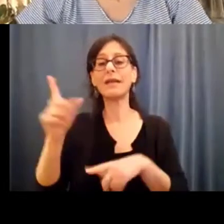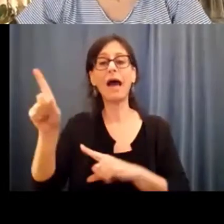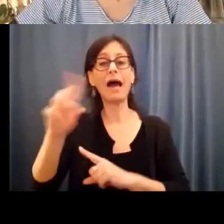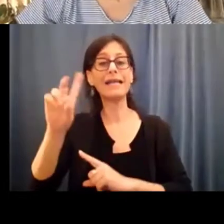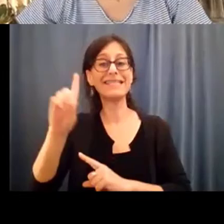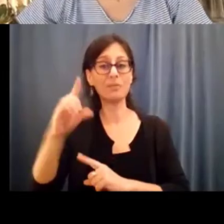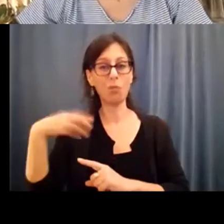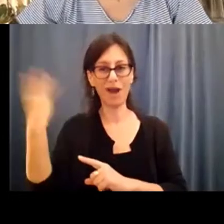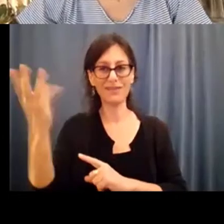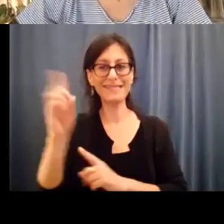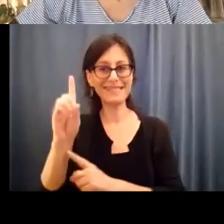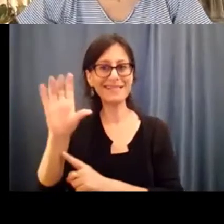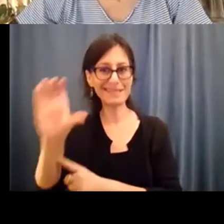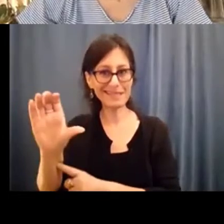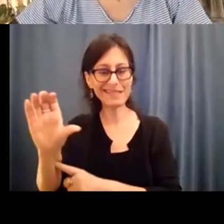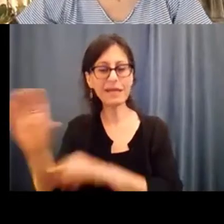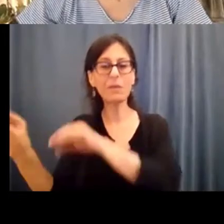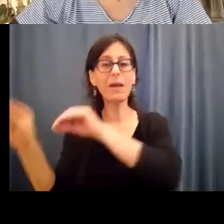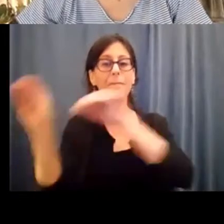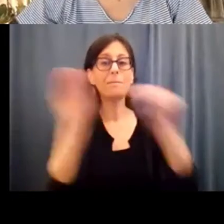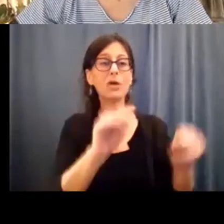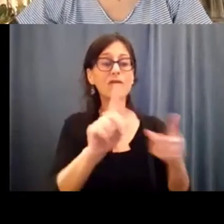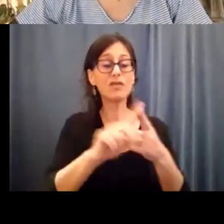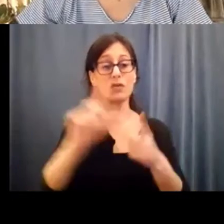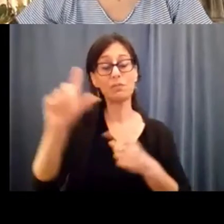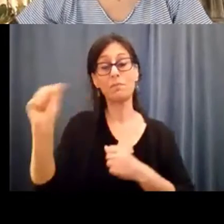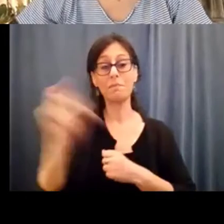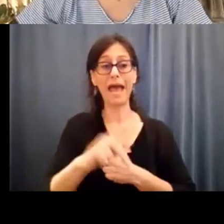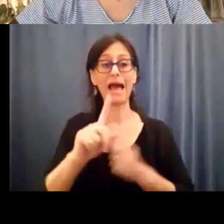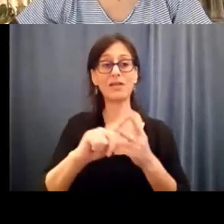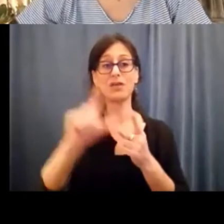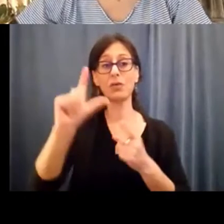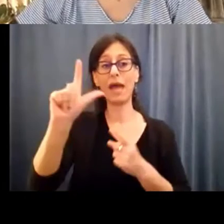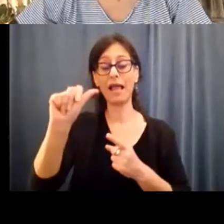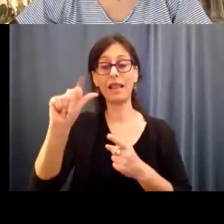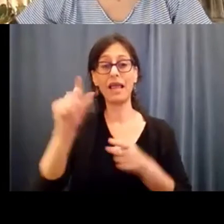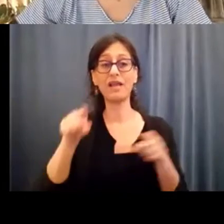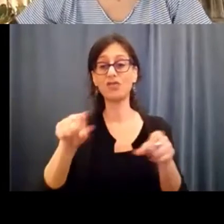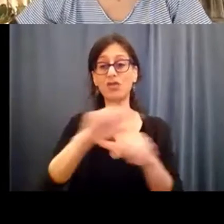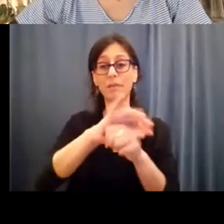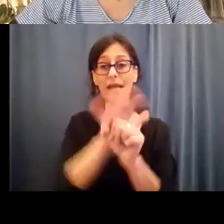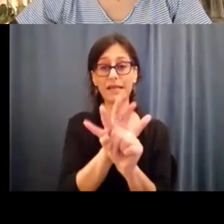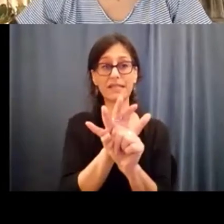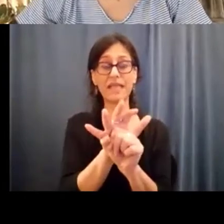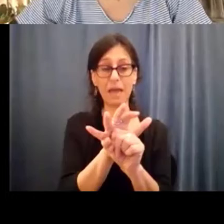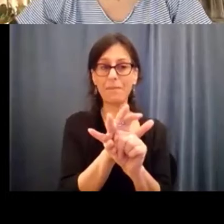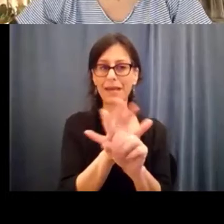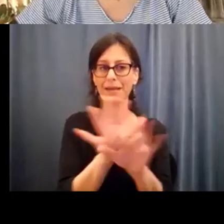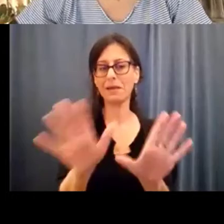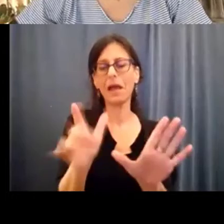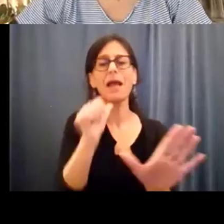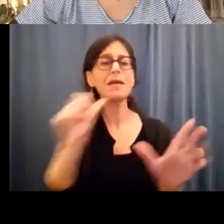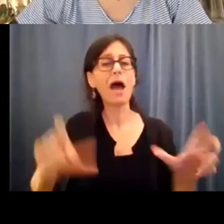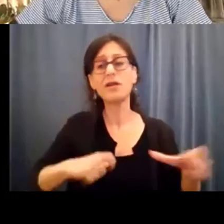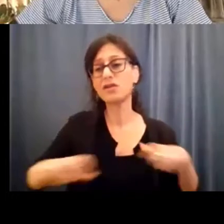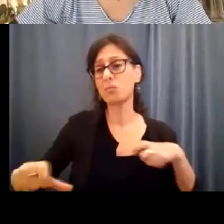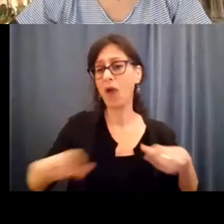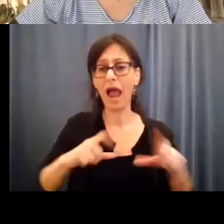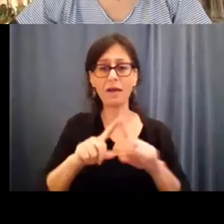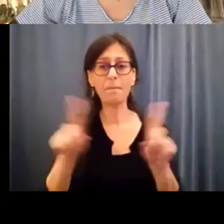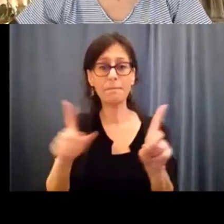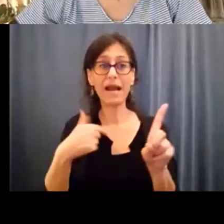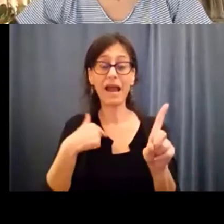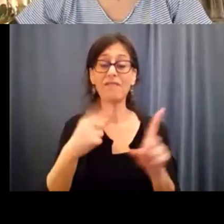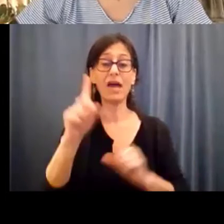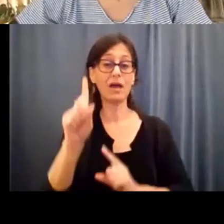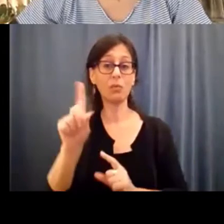policy, still doing that, but I moved to back to LA from a pandemic, and I've gotten, not to brag, but I've